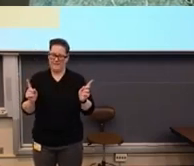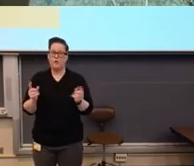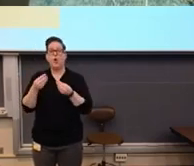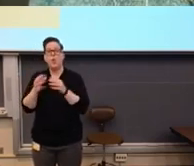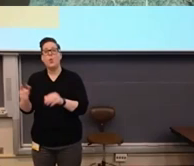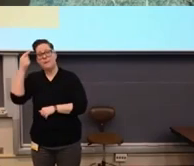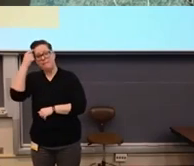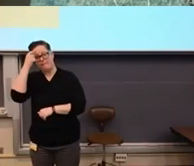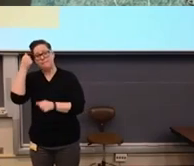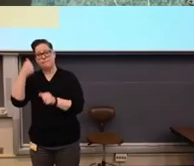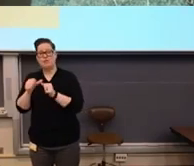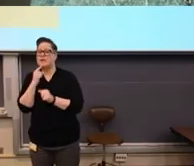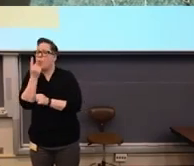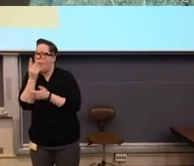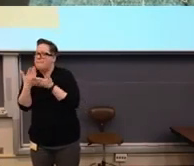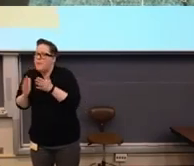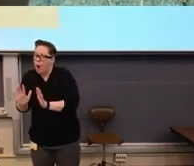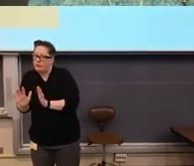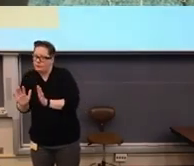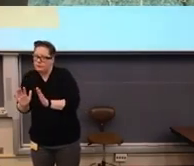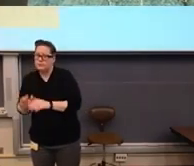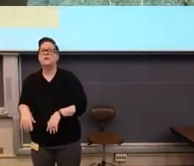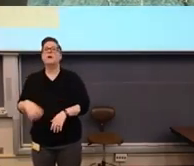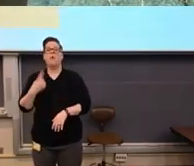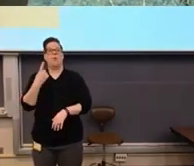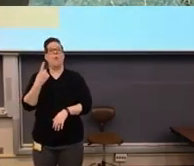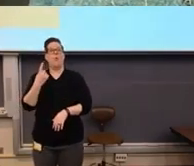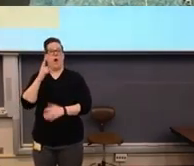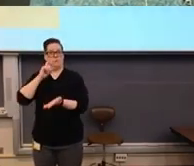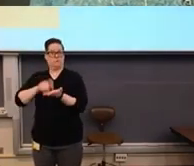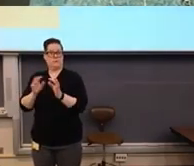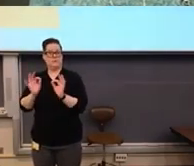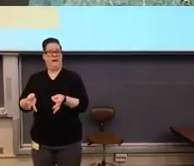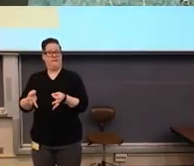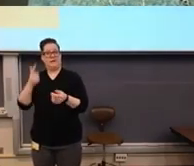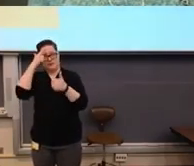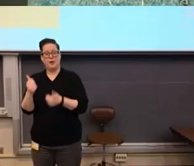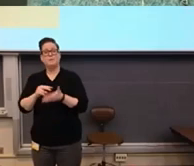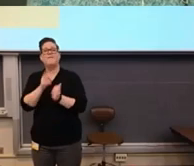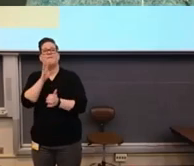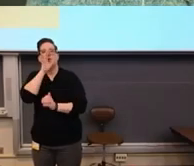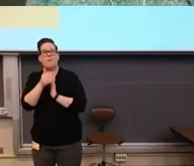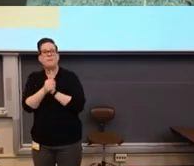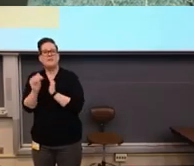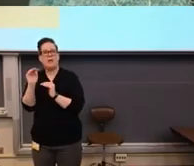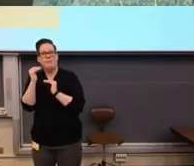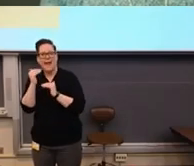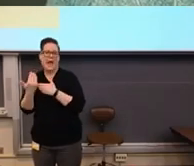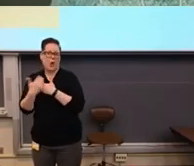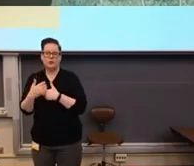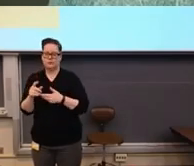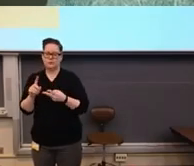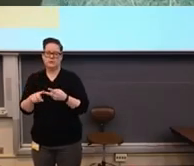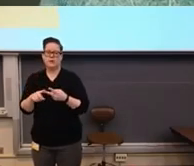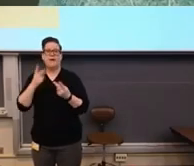component. And the other things that characterize dementia are impairment in verbal skills, in visual